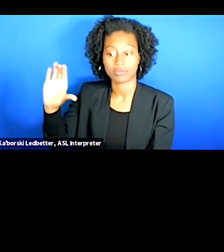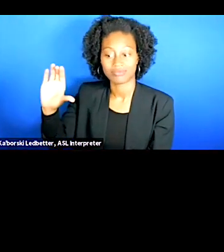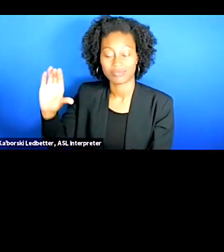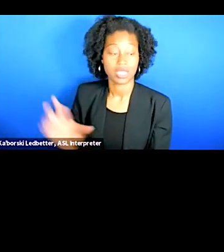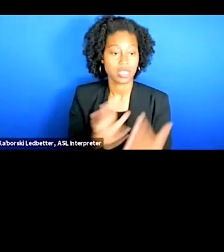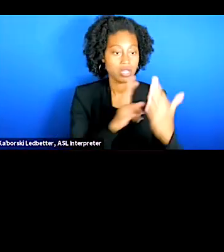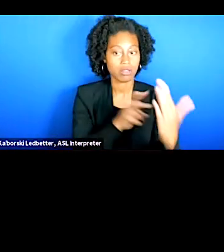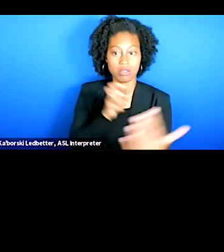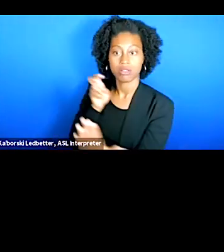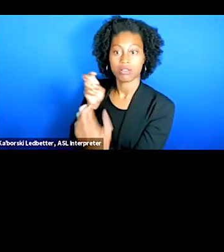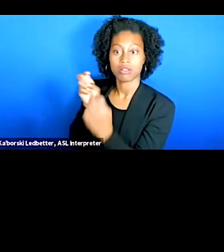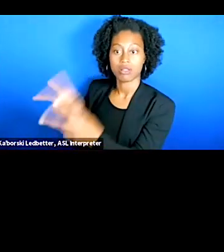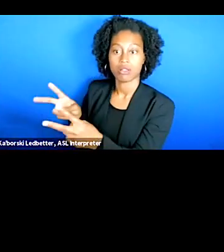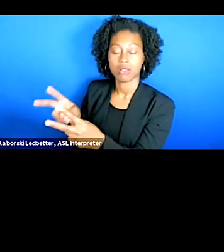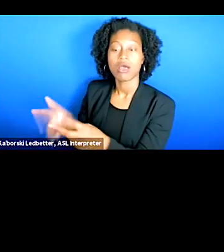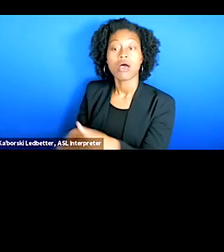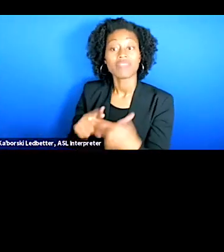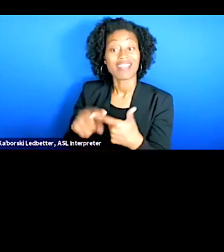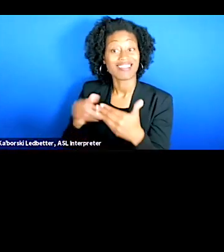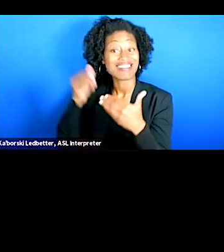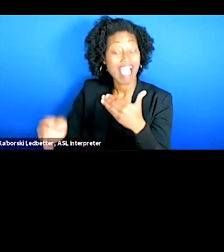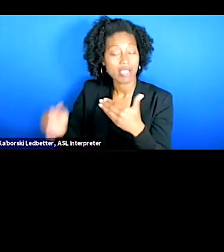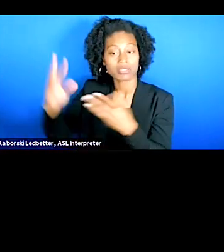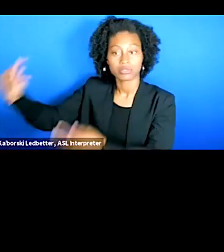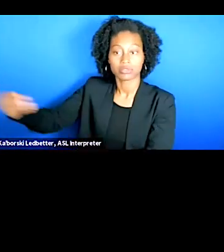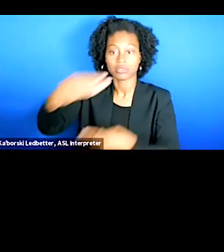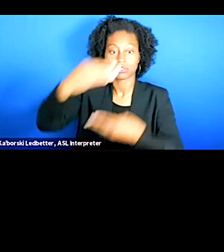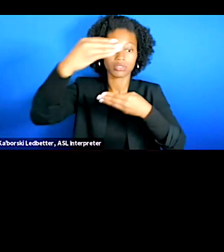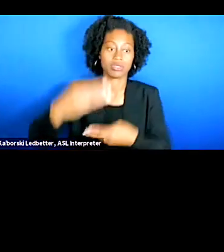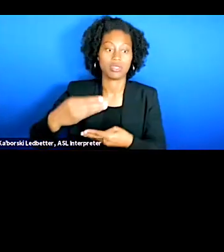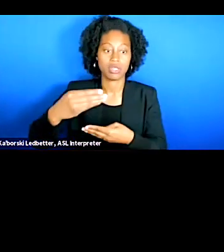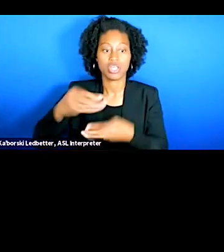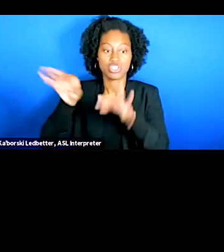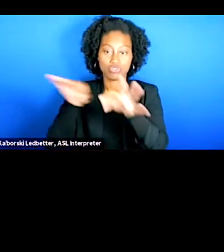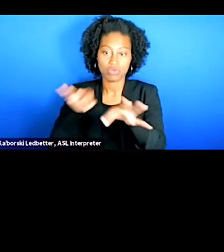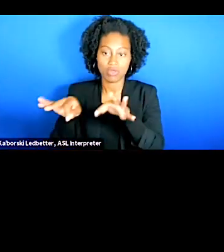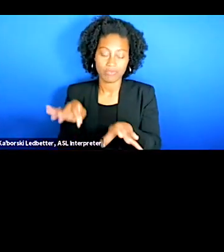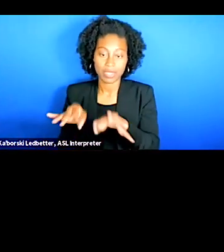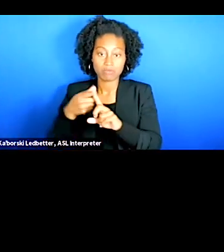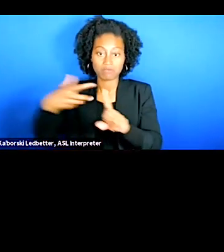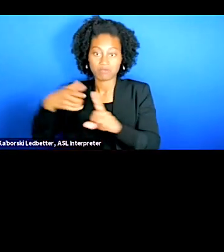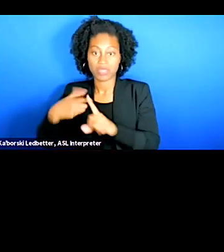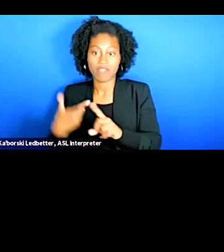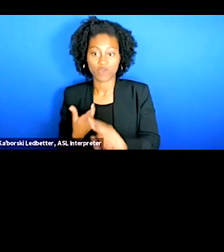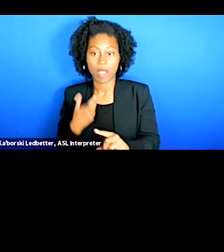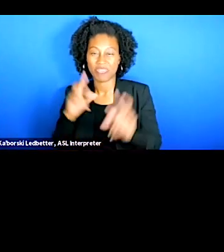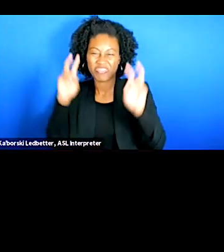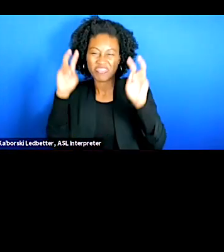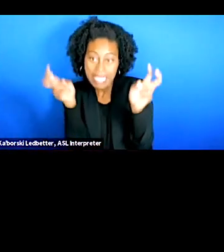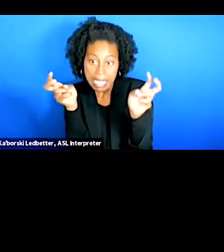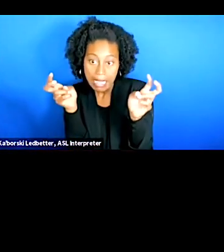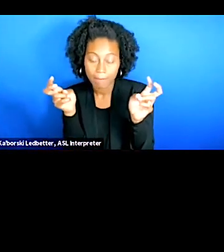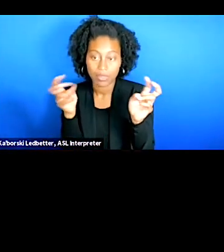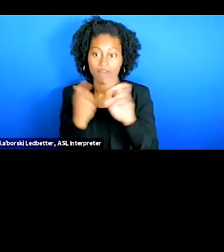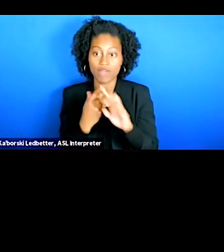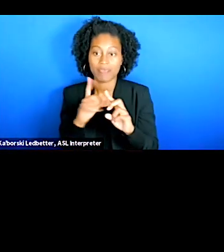into the next step, which is going to be looking at descriptive themes from the data. And Mia will talk about that next. So let